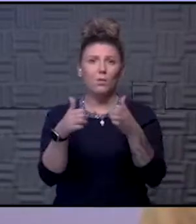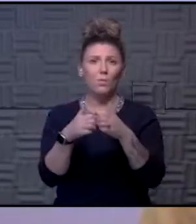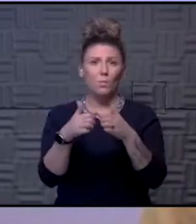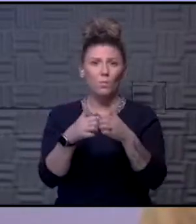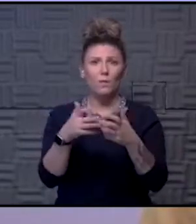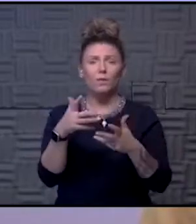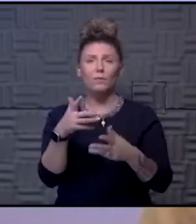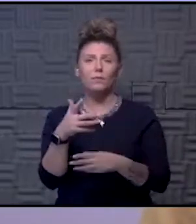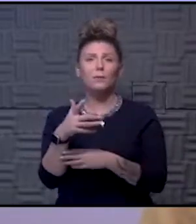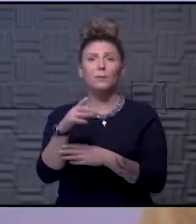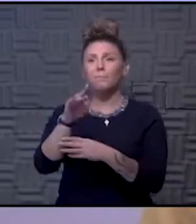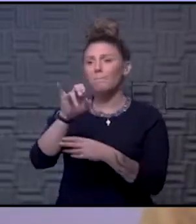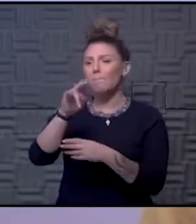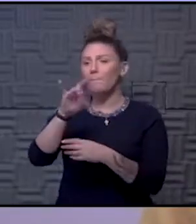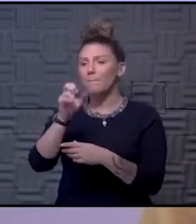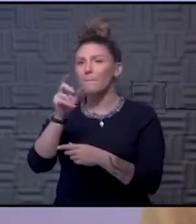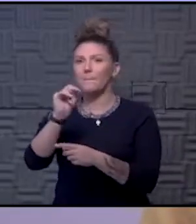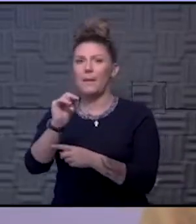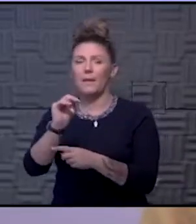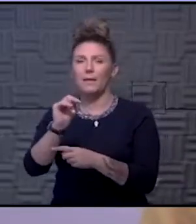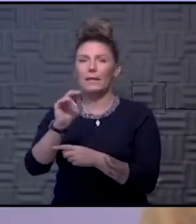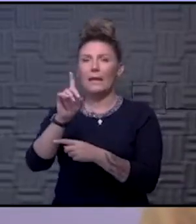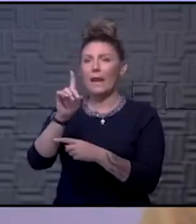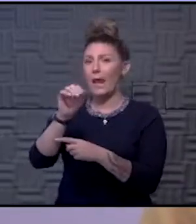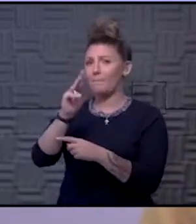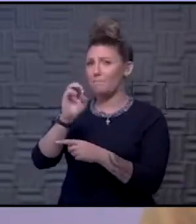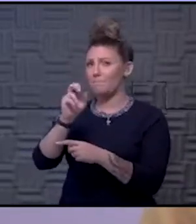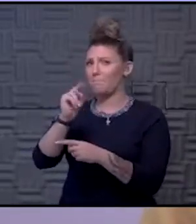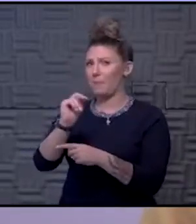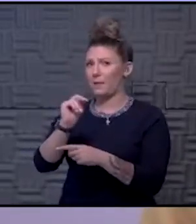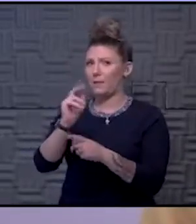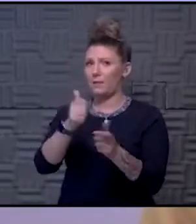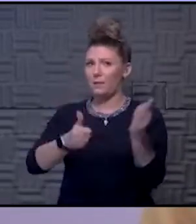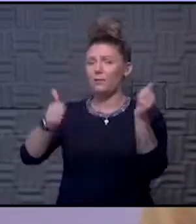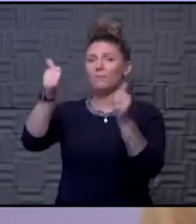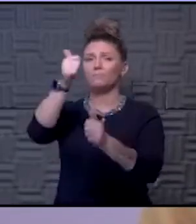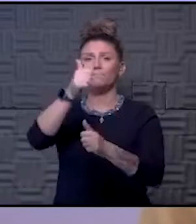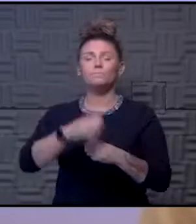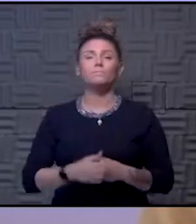administration, have been